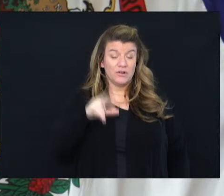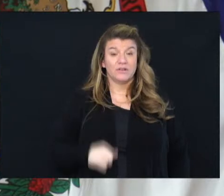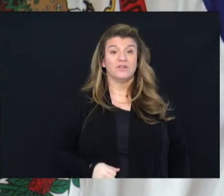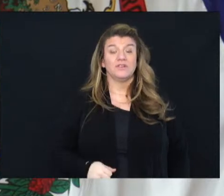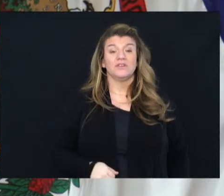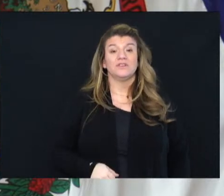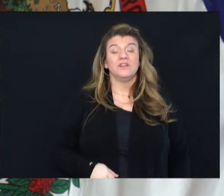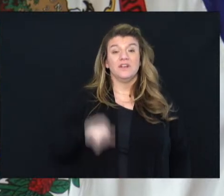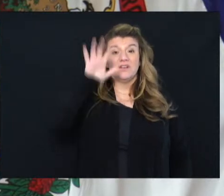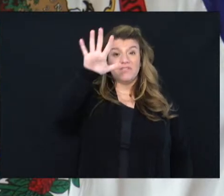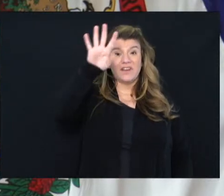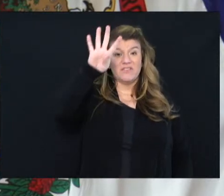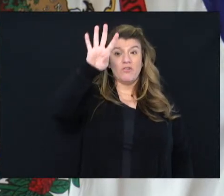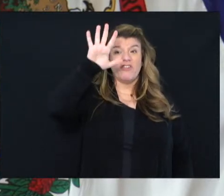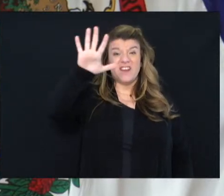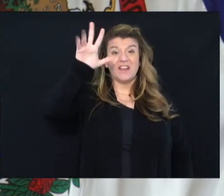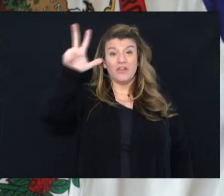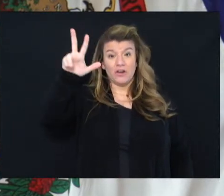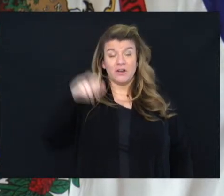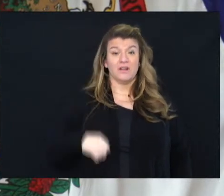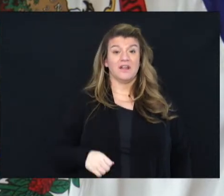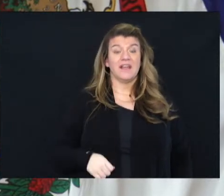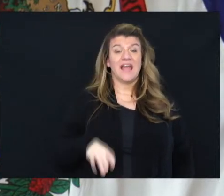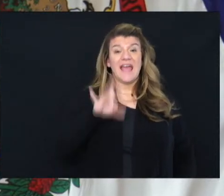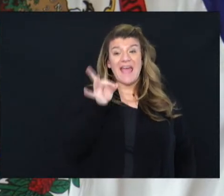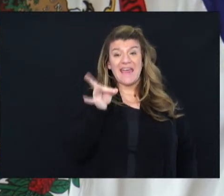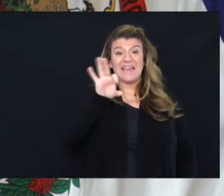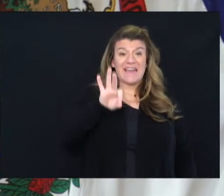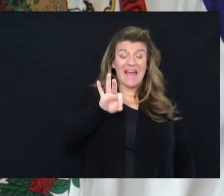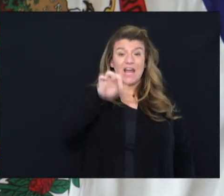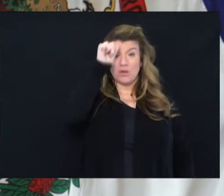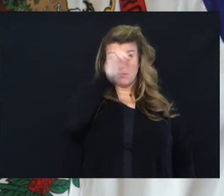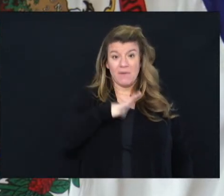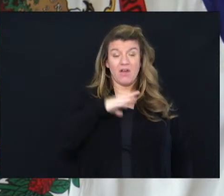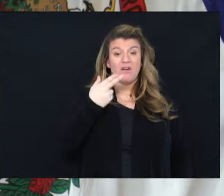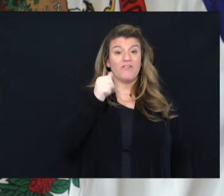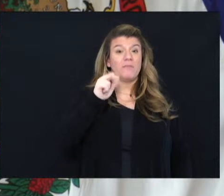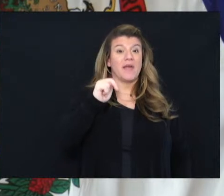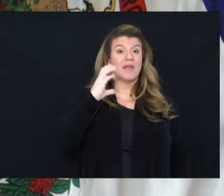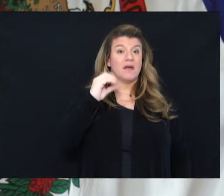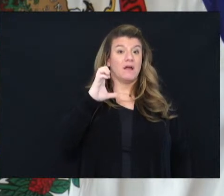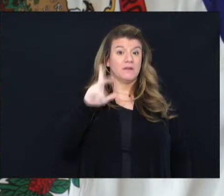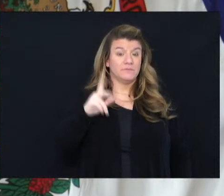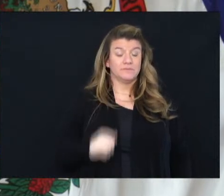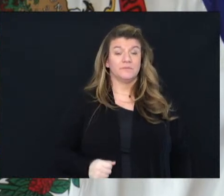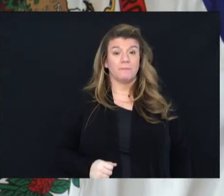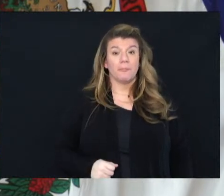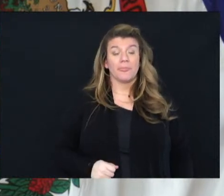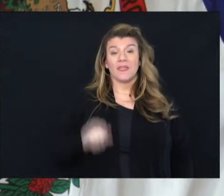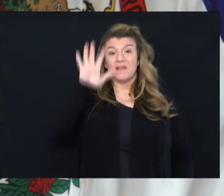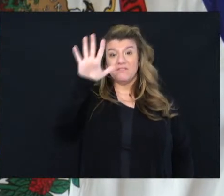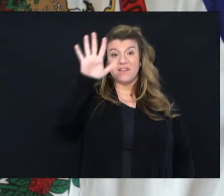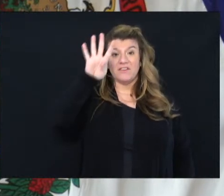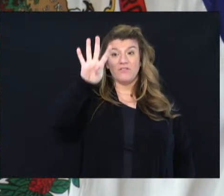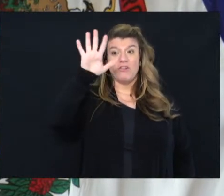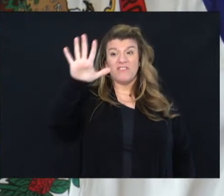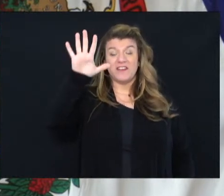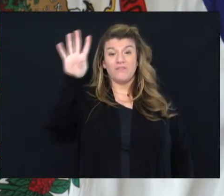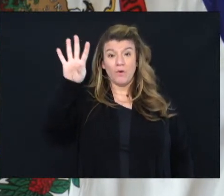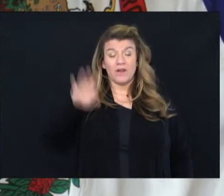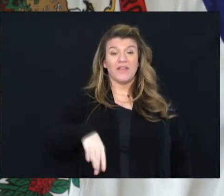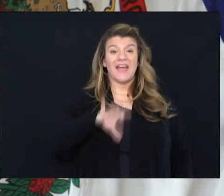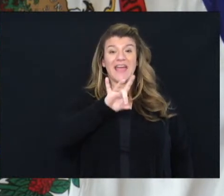The 5,453rd death is an 89-year-old male from Hancock County. The 5,454th death